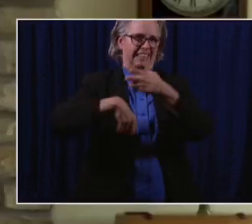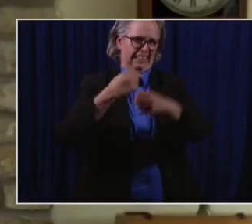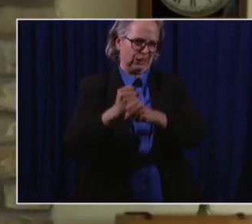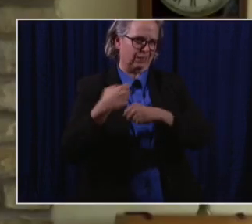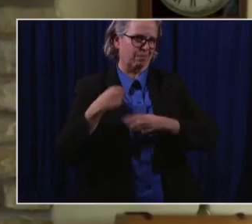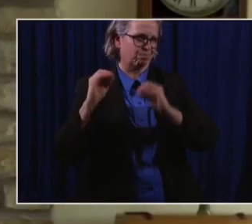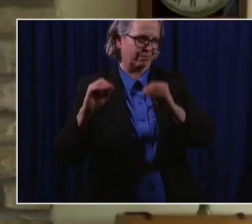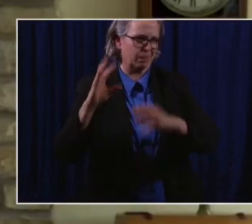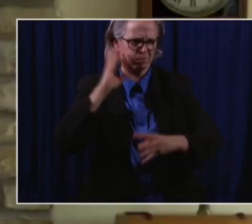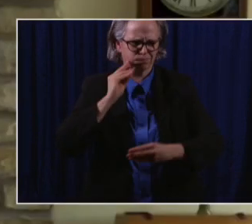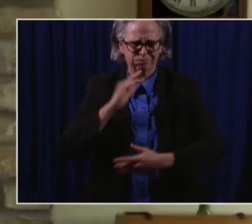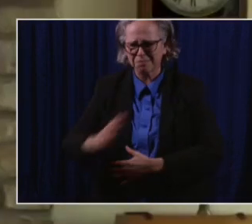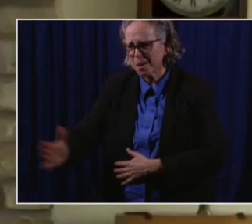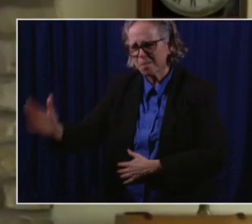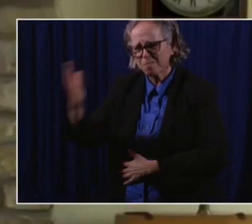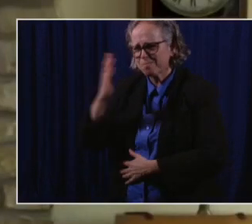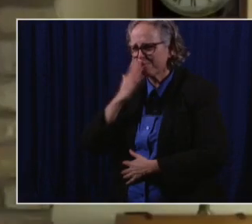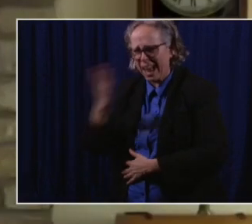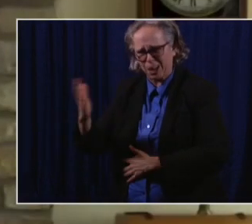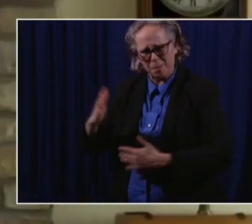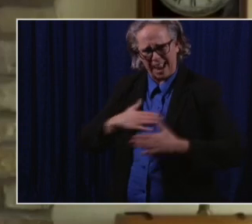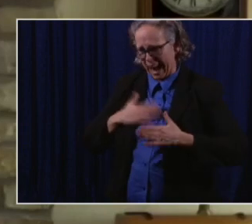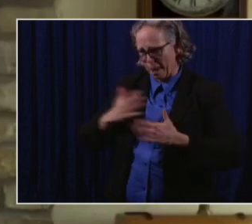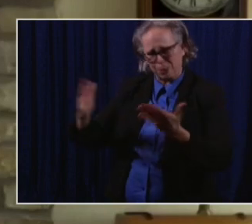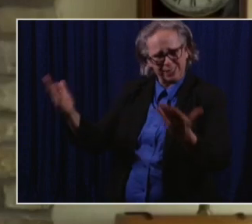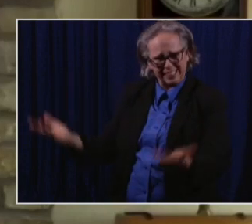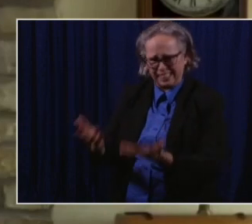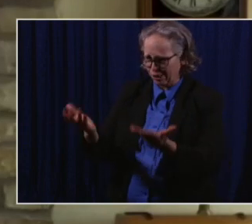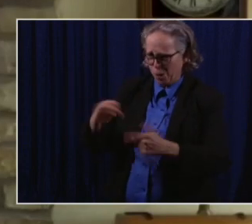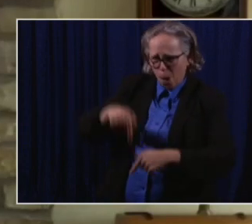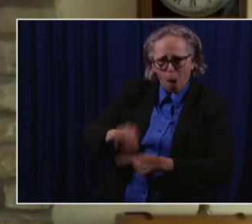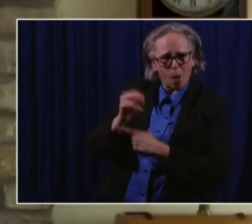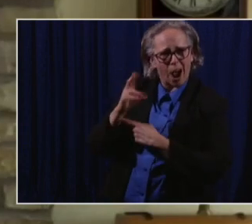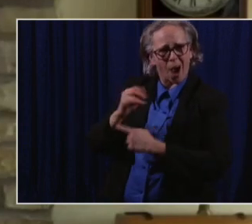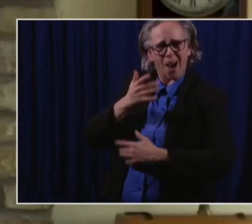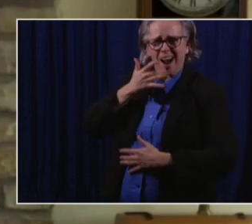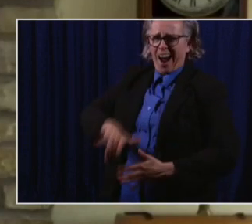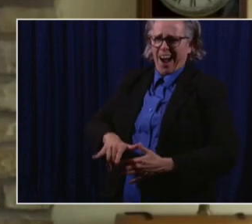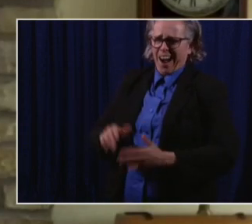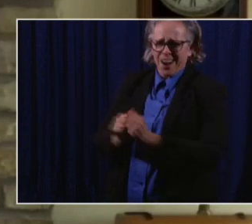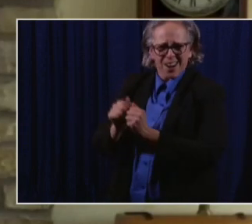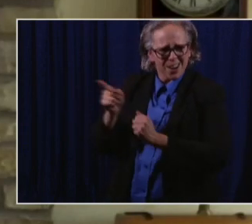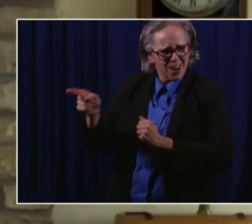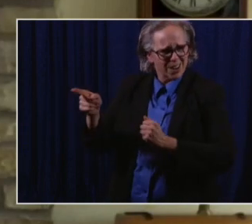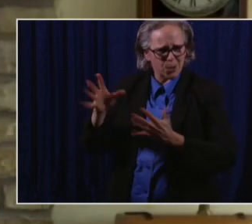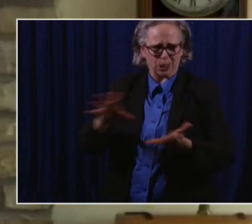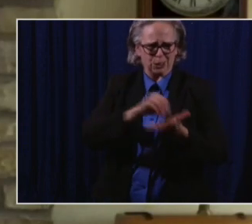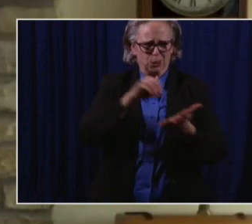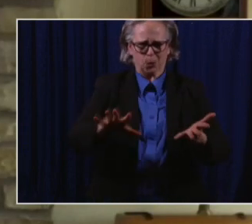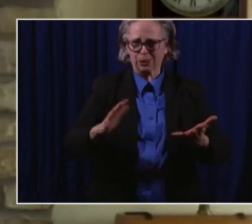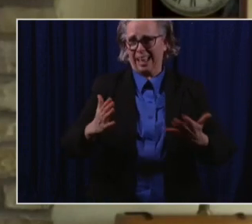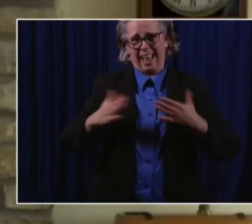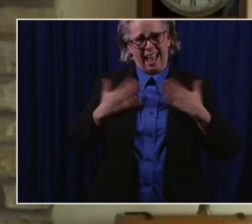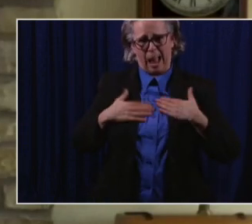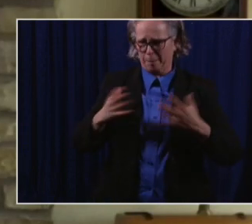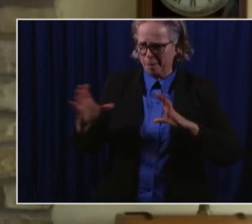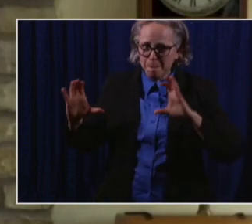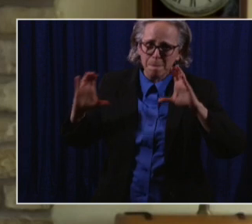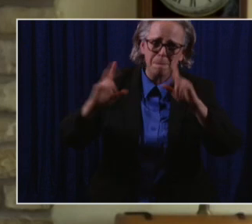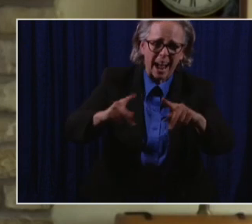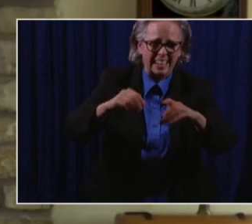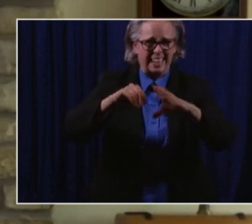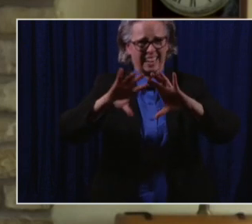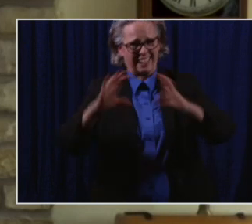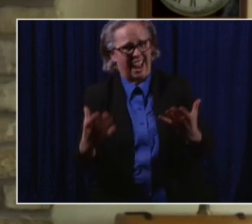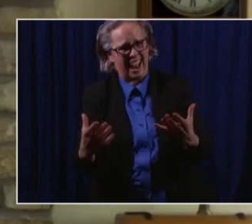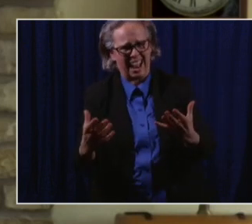thank you, and we're glad you're in Ohio, and I know you'll be happy, and your students will be happy to see you and get back into the classroom. But